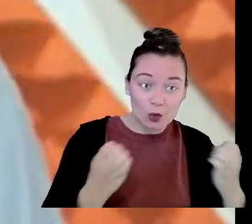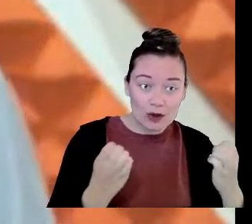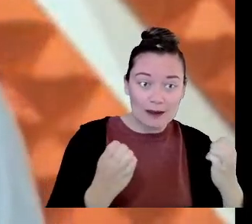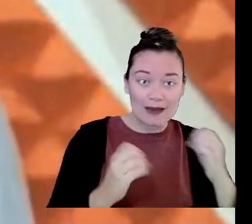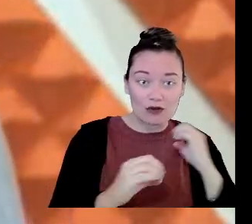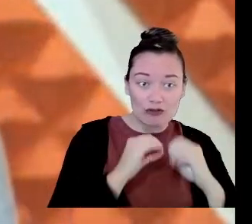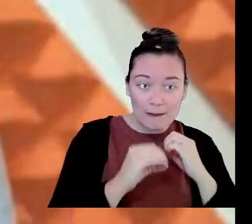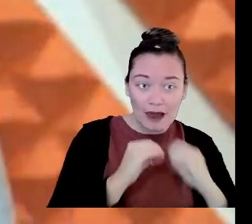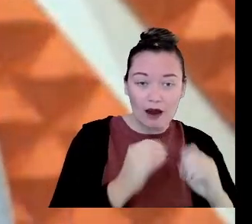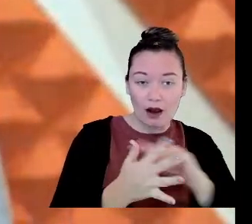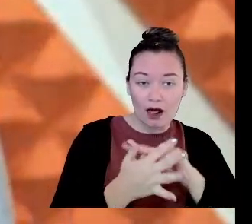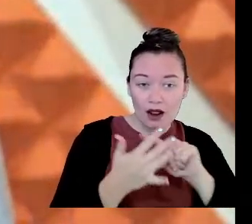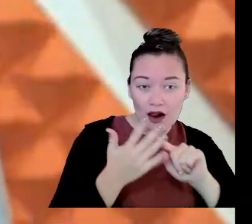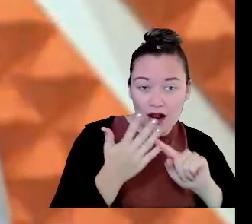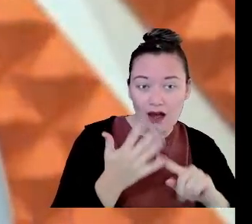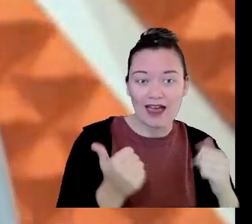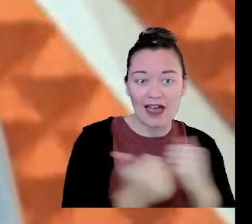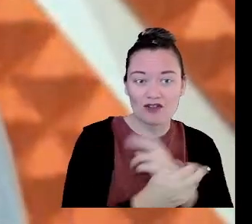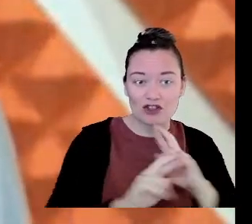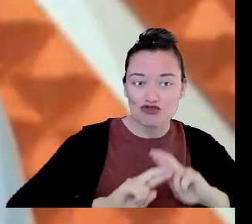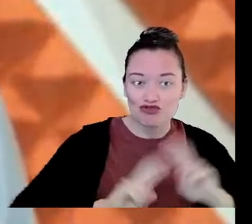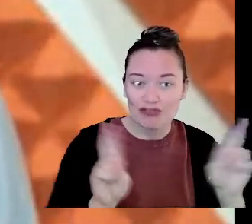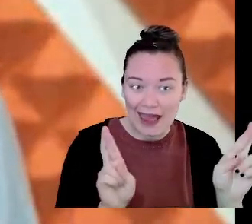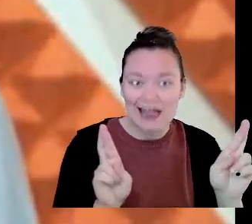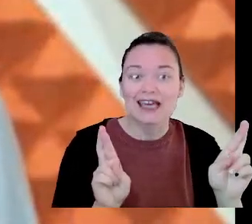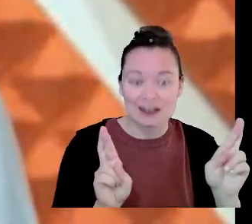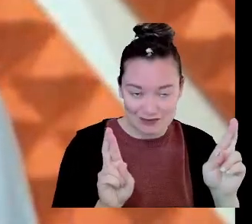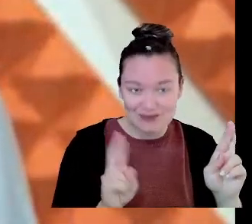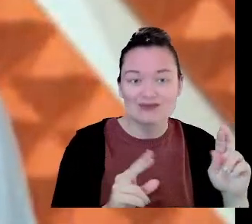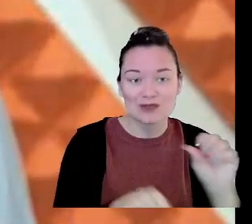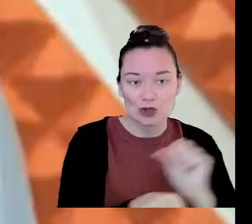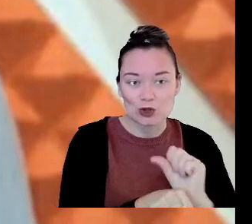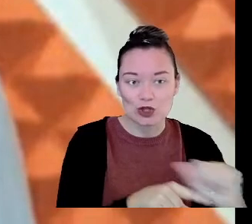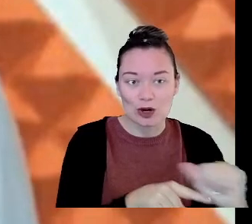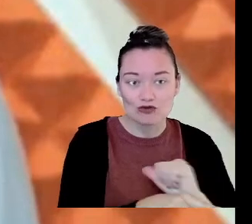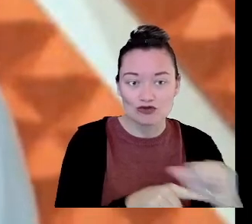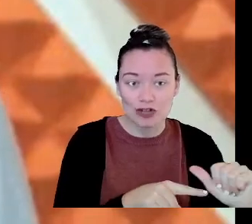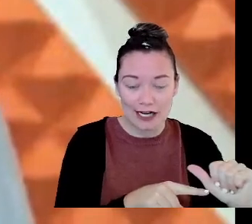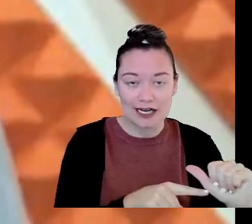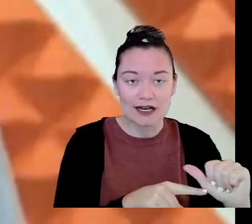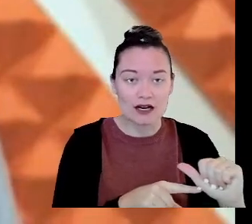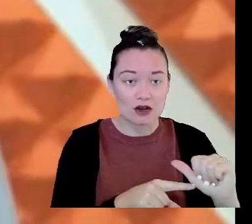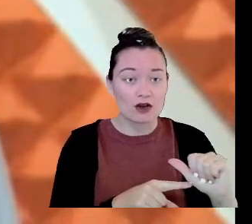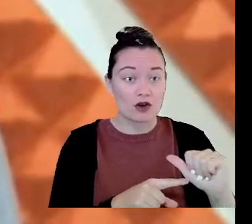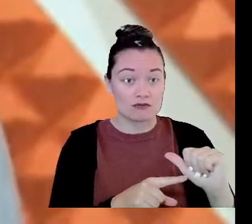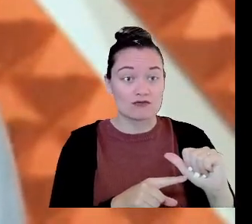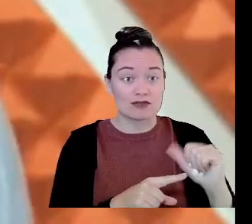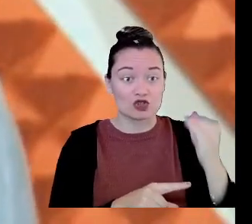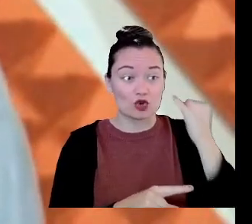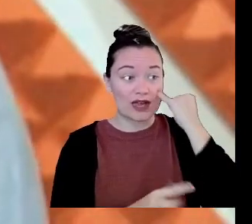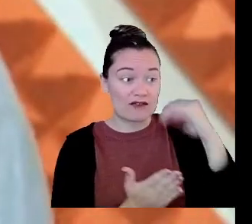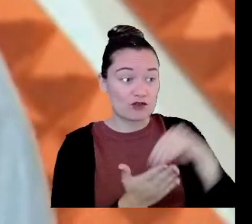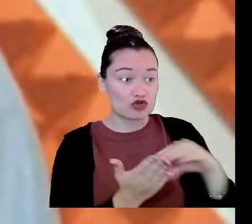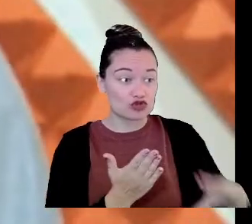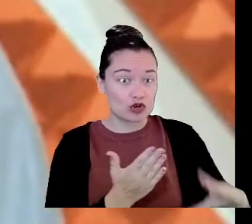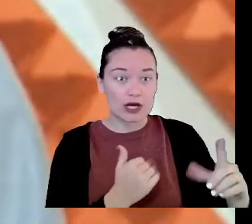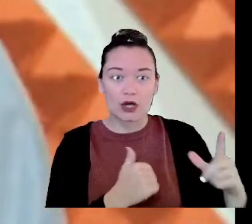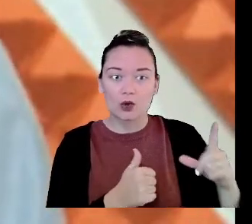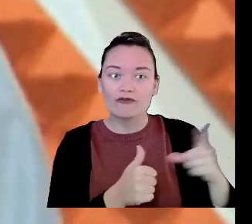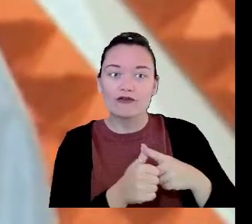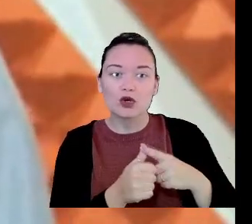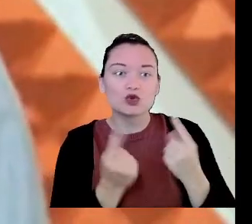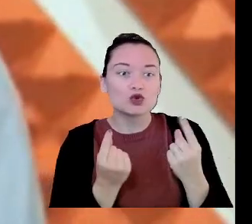repair. It's one of the things that in high school, a lot of my high school students who want to be farmers, one of the first things they learn how to do is how to fix